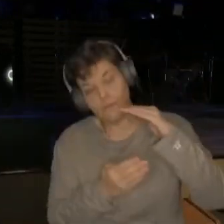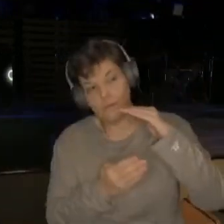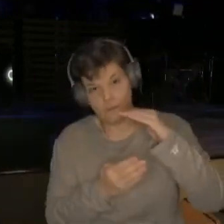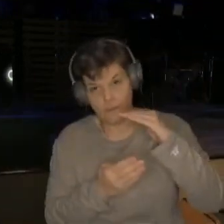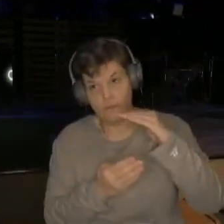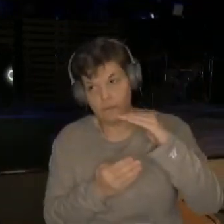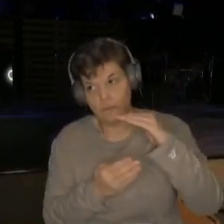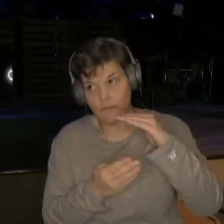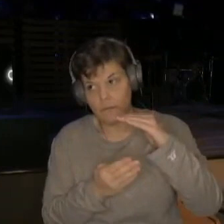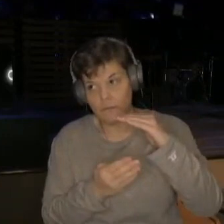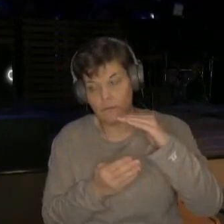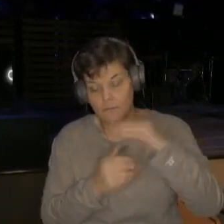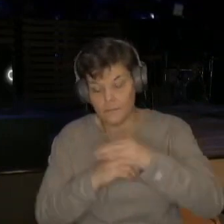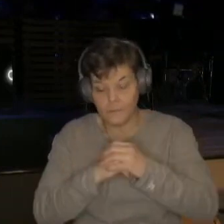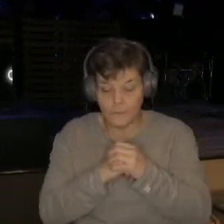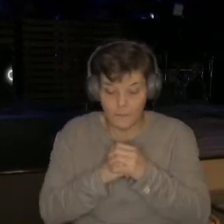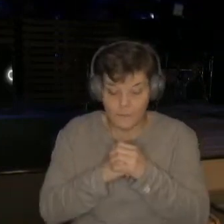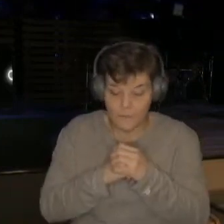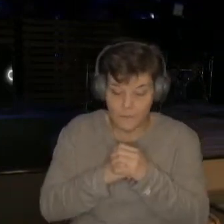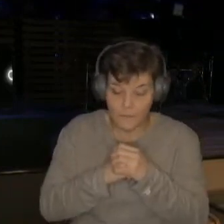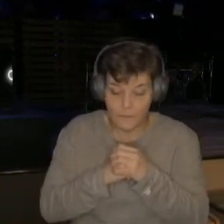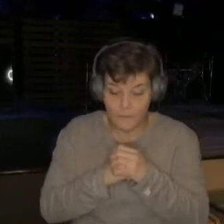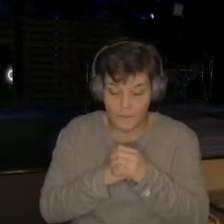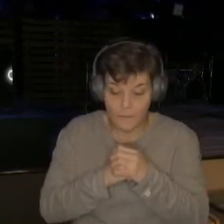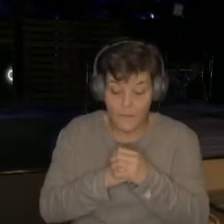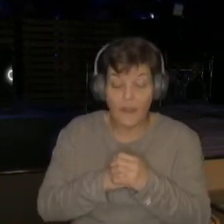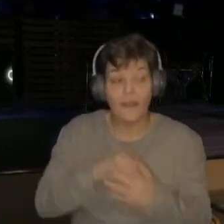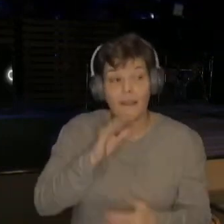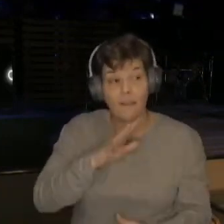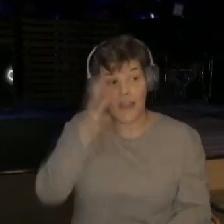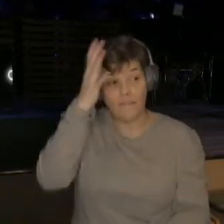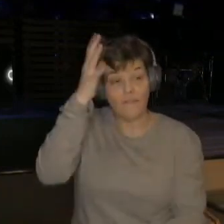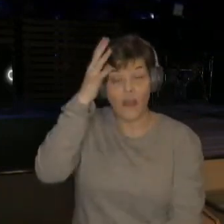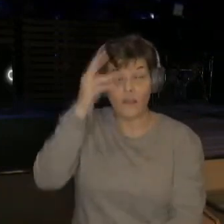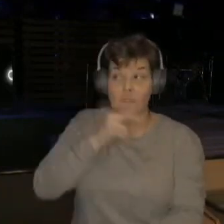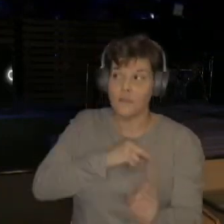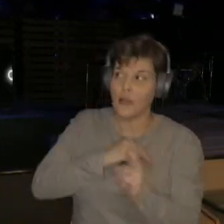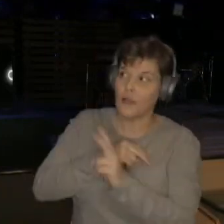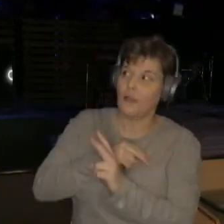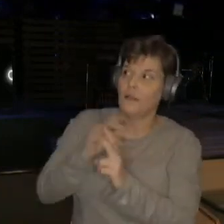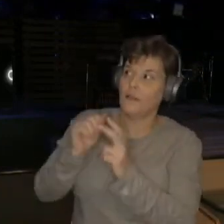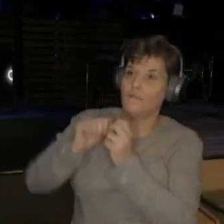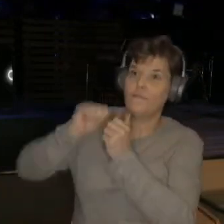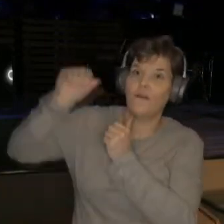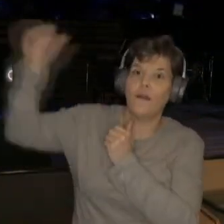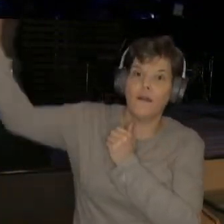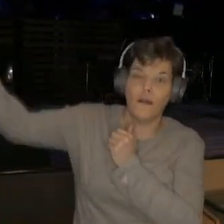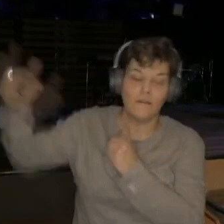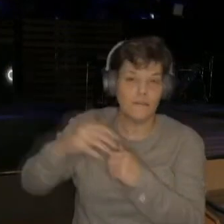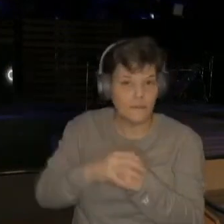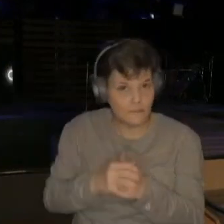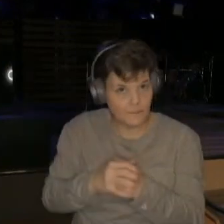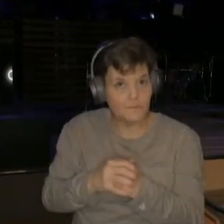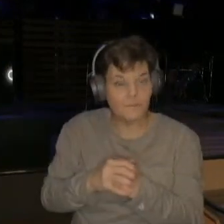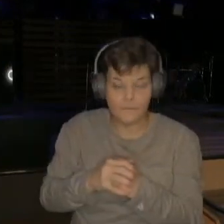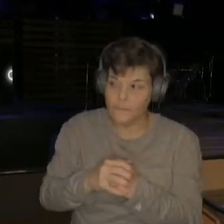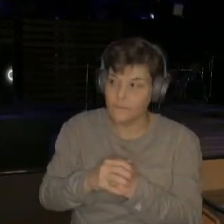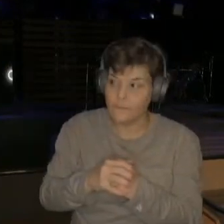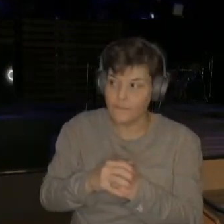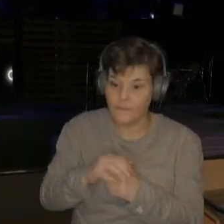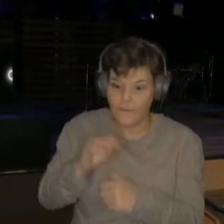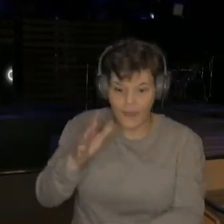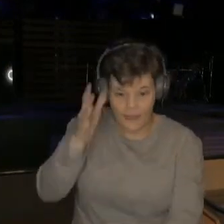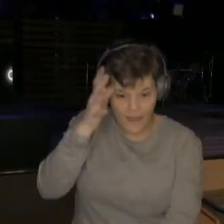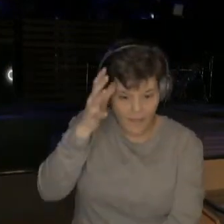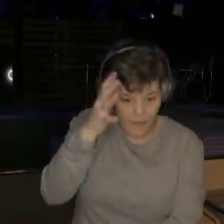The story indicates that from afar off, the father saw him coming. You see, the father never